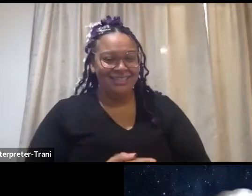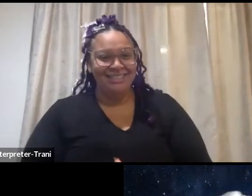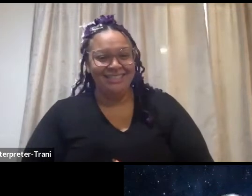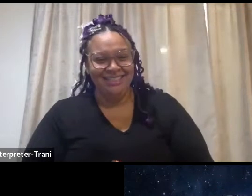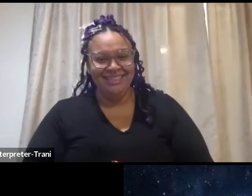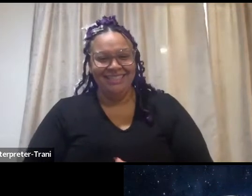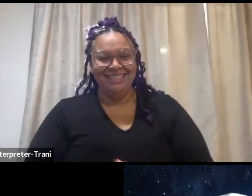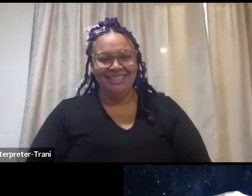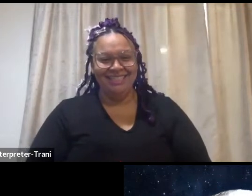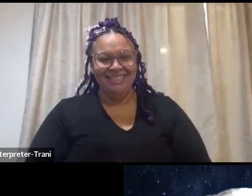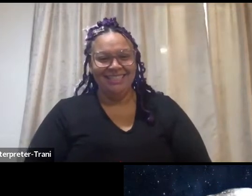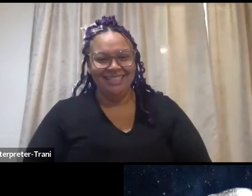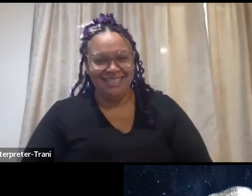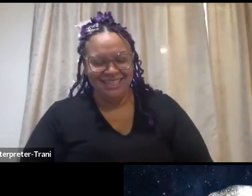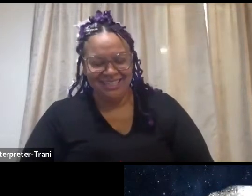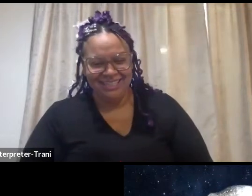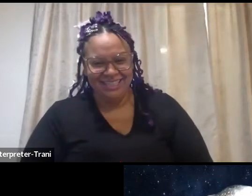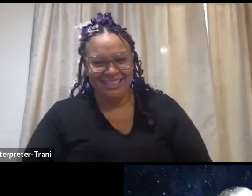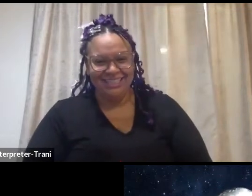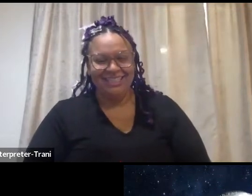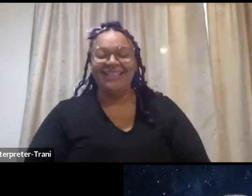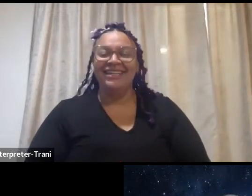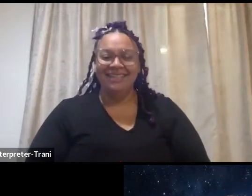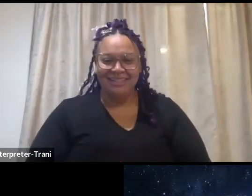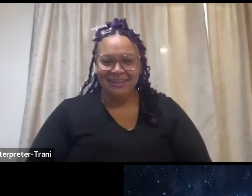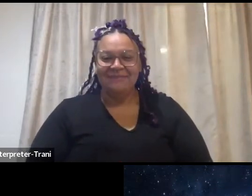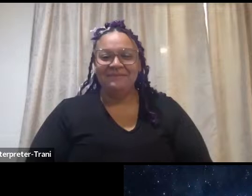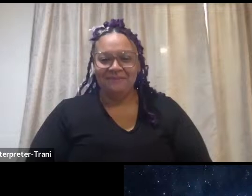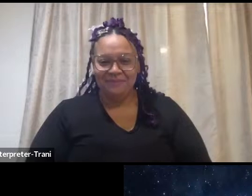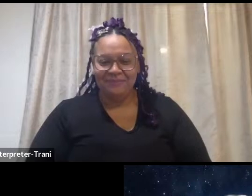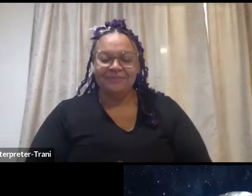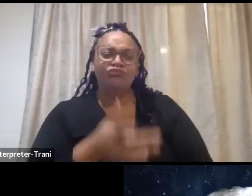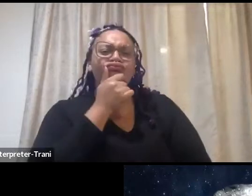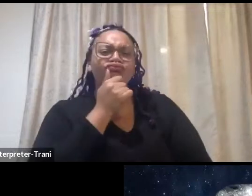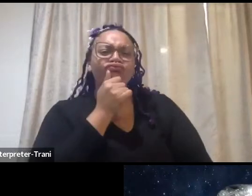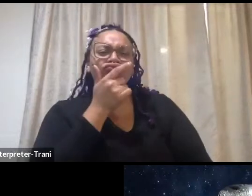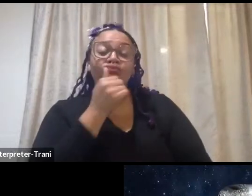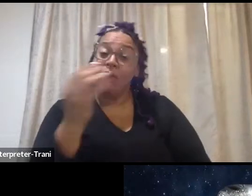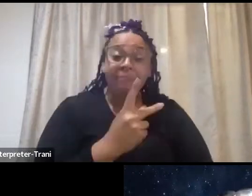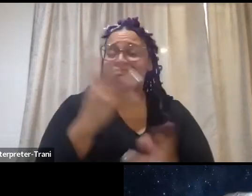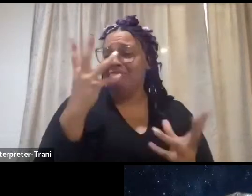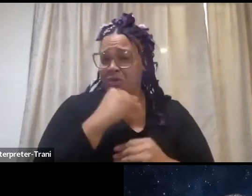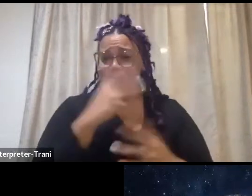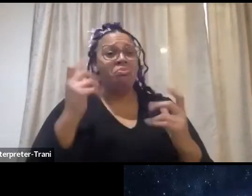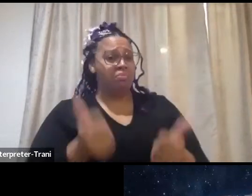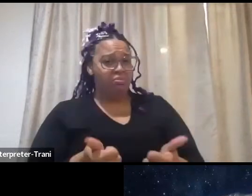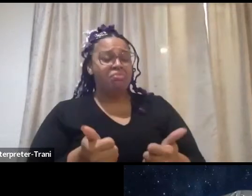See what we got. Mm, okay. Beautiful.